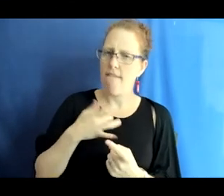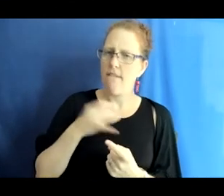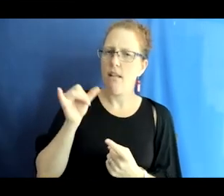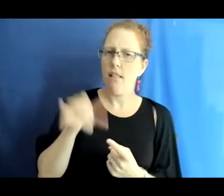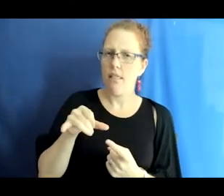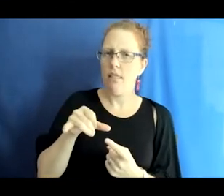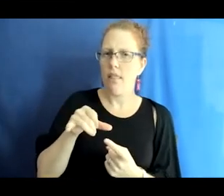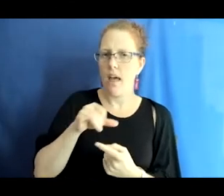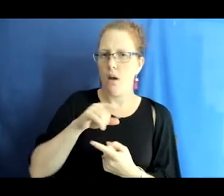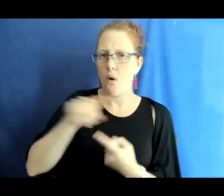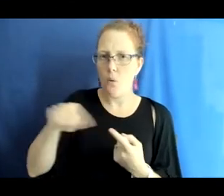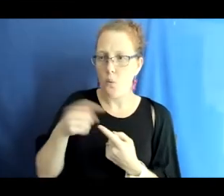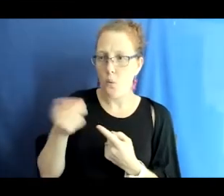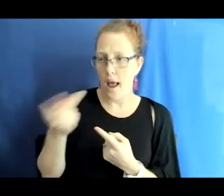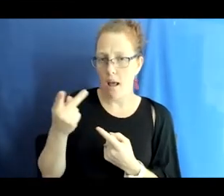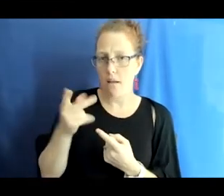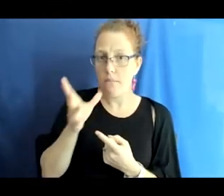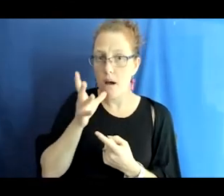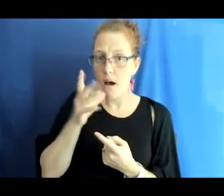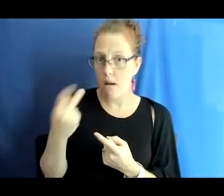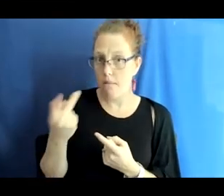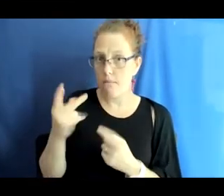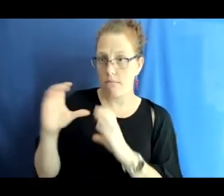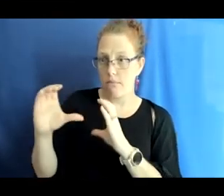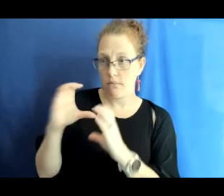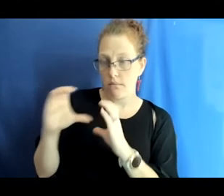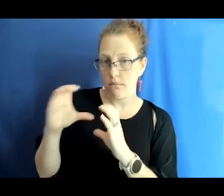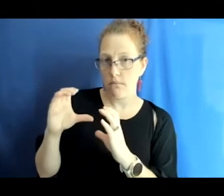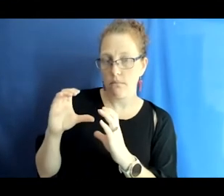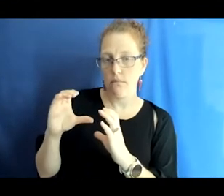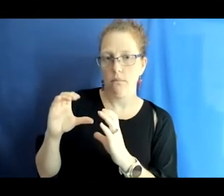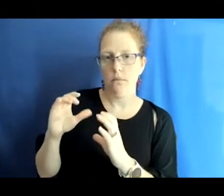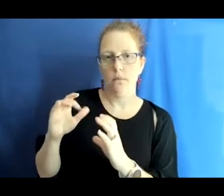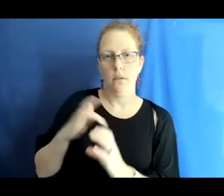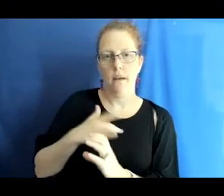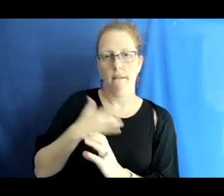we're having our conversation, but there's a real sense of, I don't know, almost becoming,